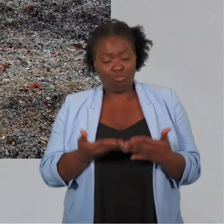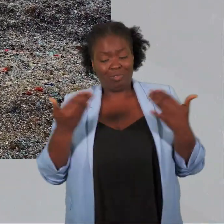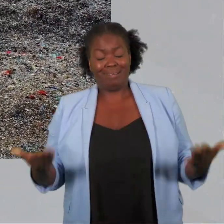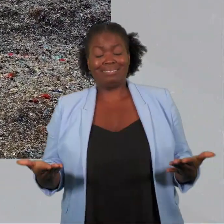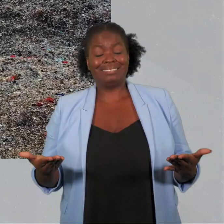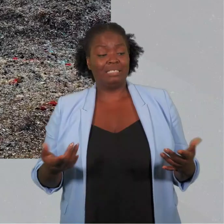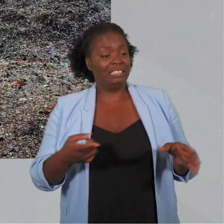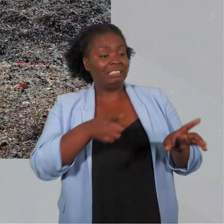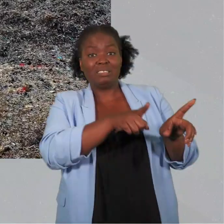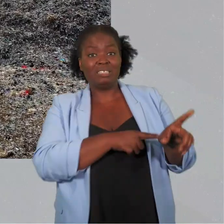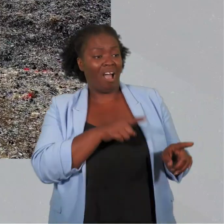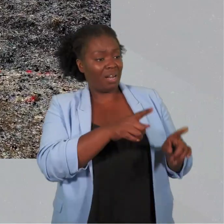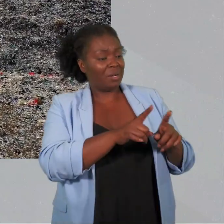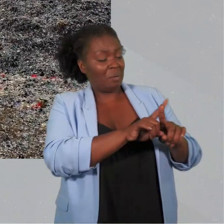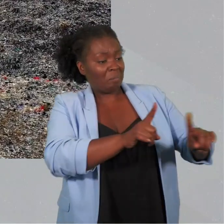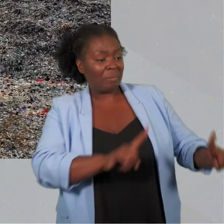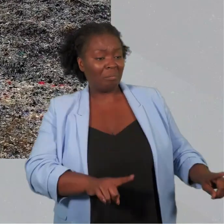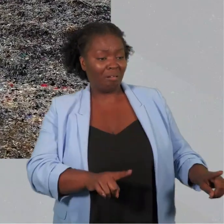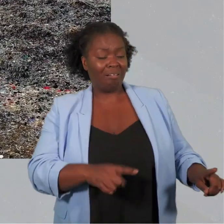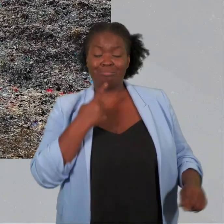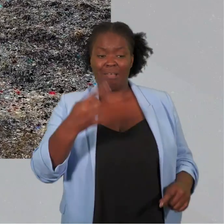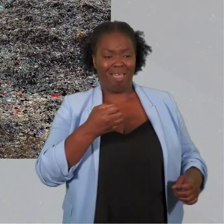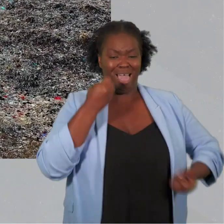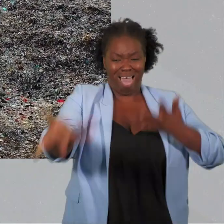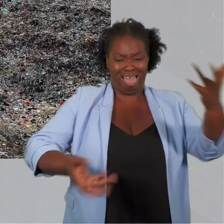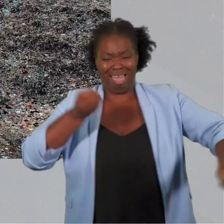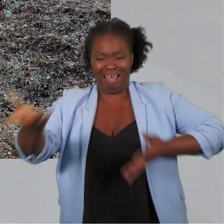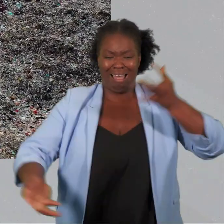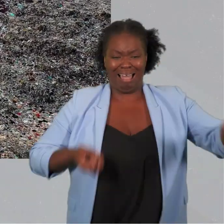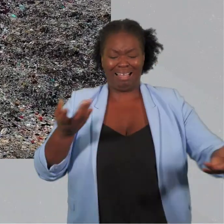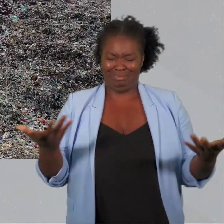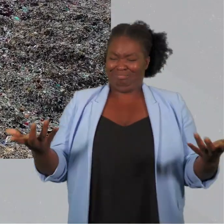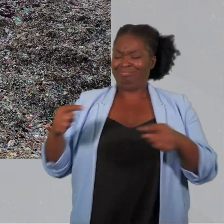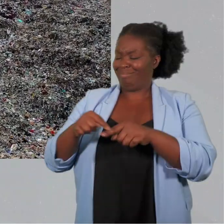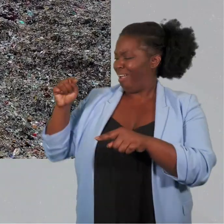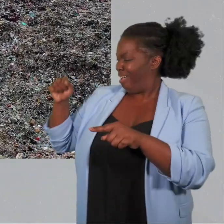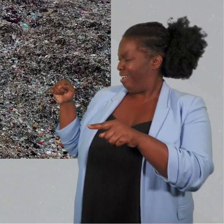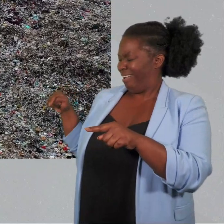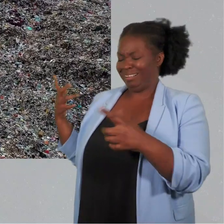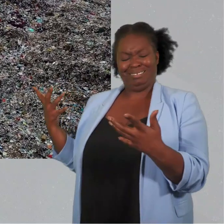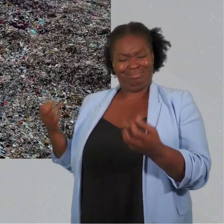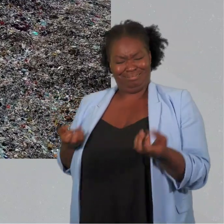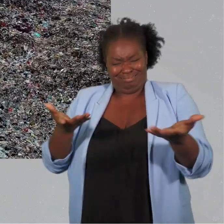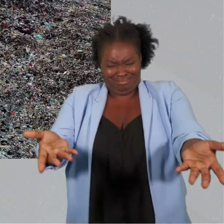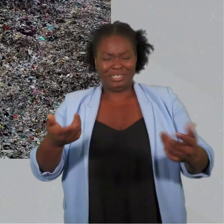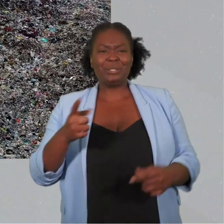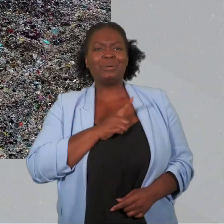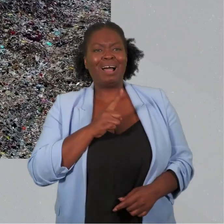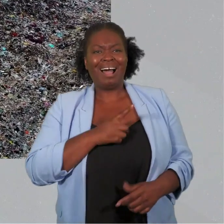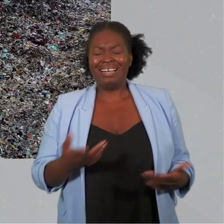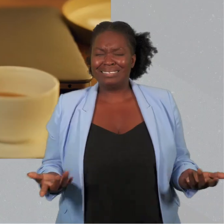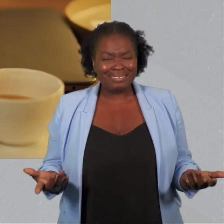that has really come through from a lot of the younger people wondering why they're inheriting the mess that has been